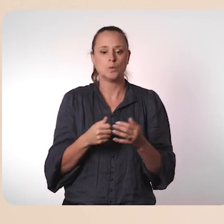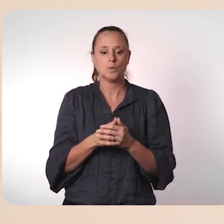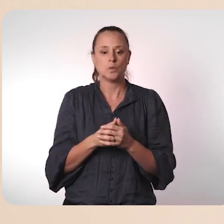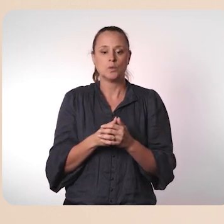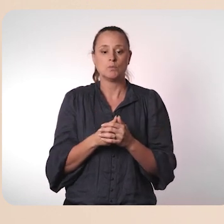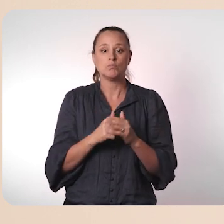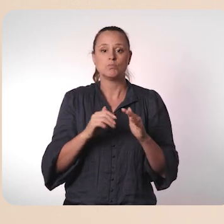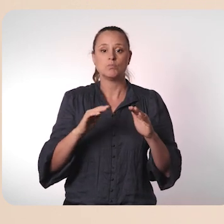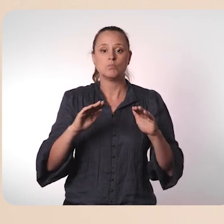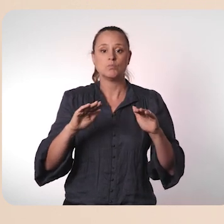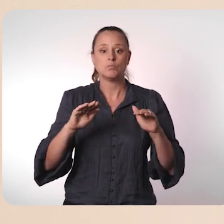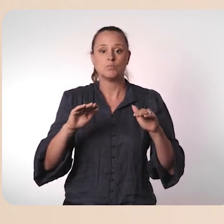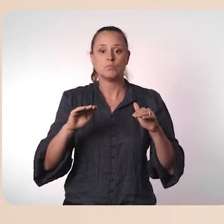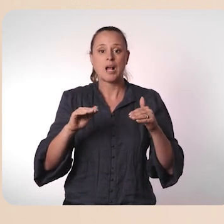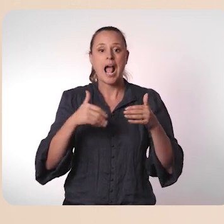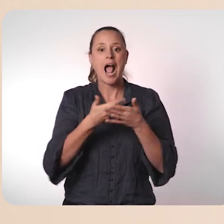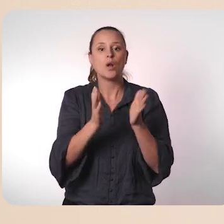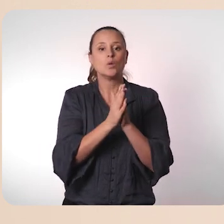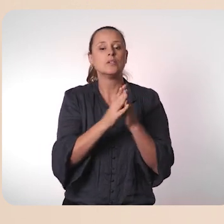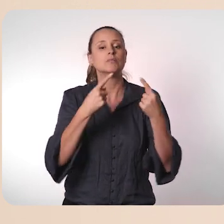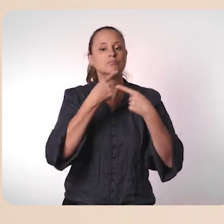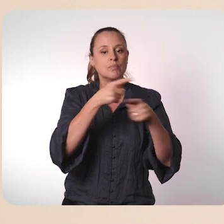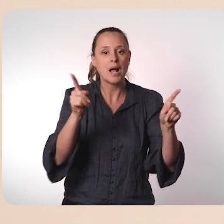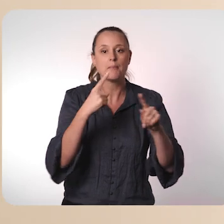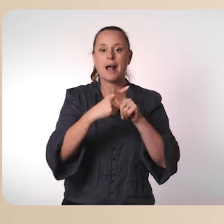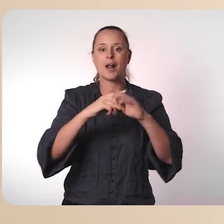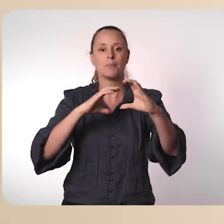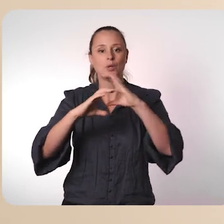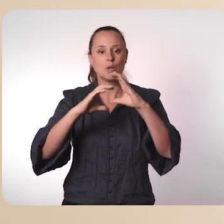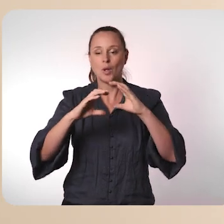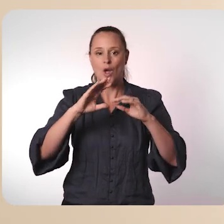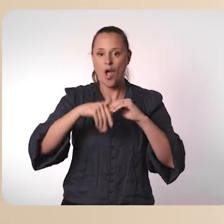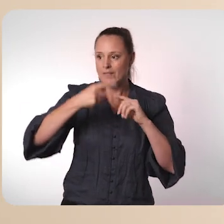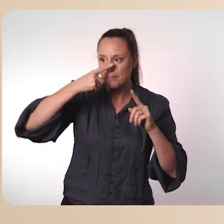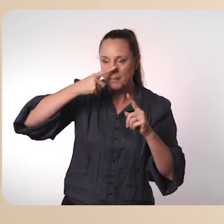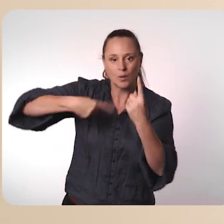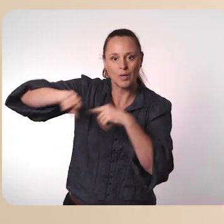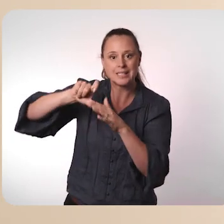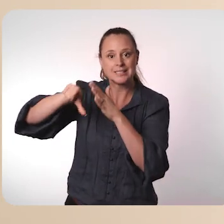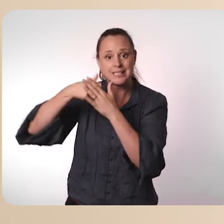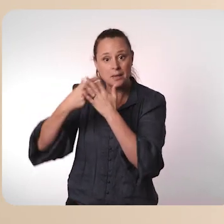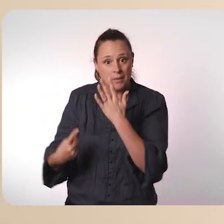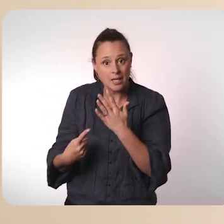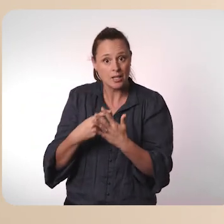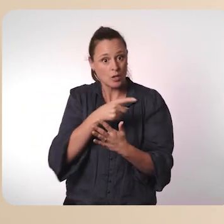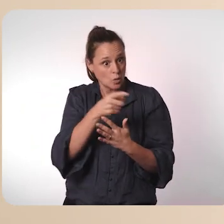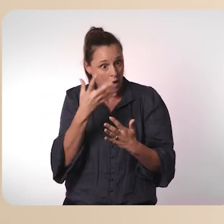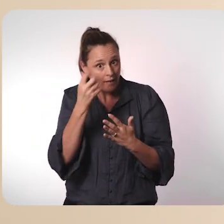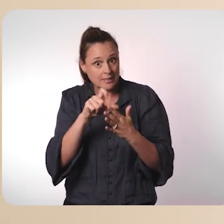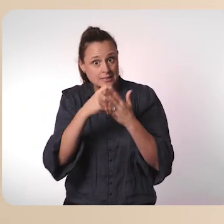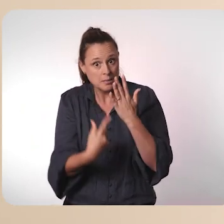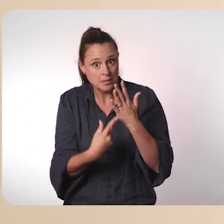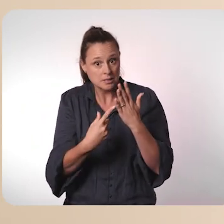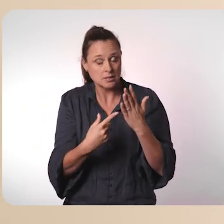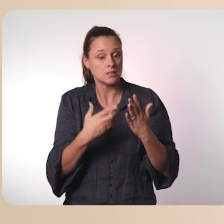perceiving and communicating about people with disabilities, whether or not they have within their